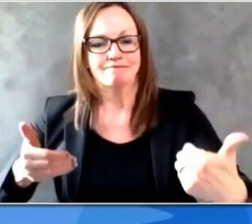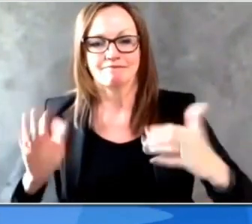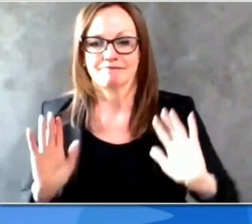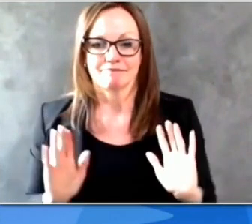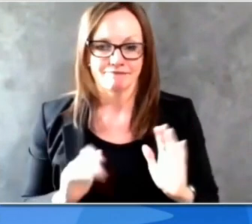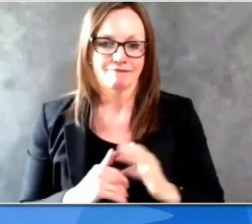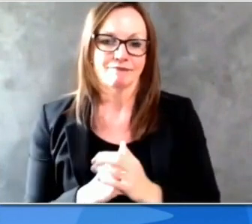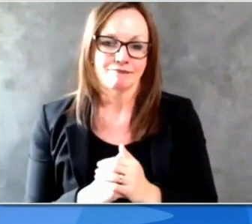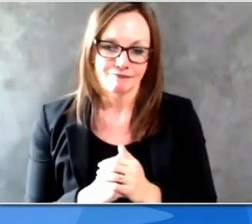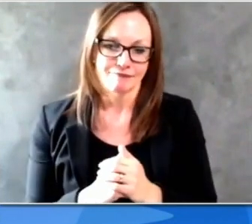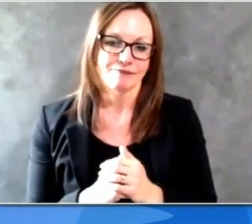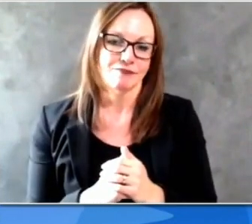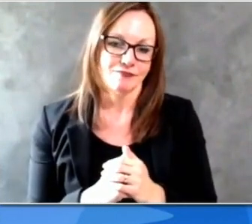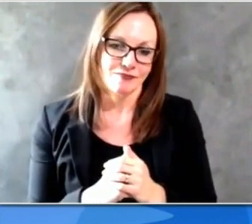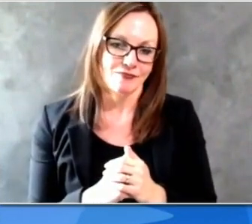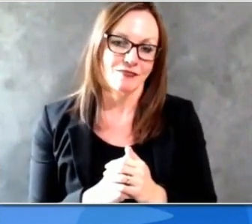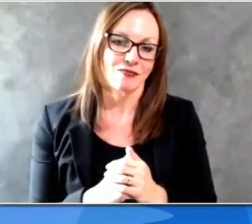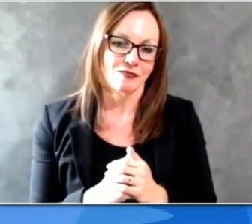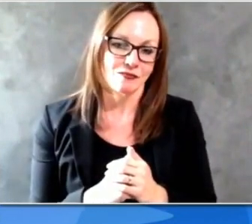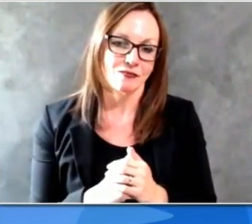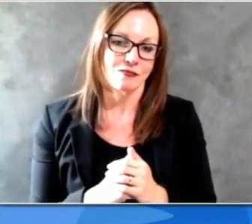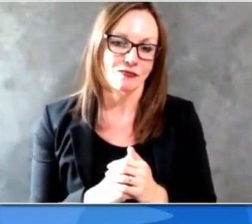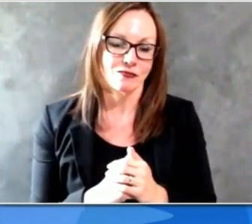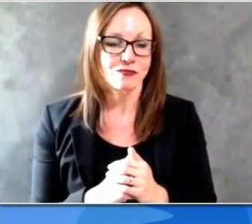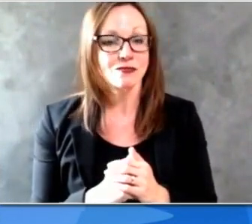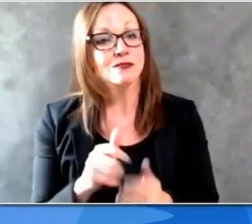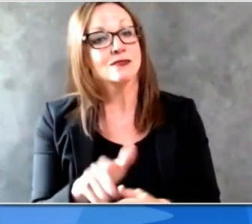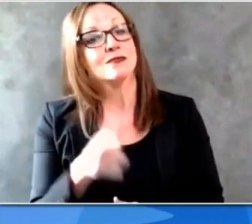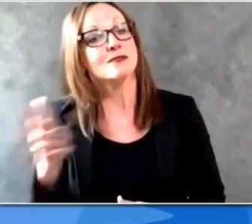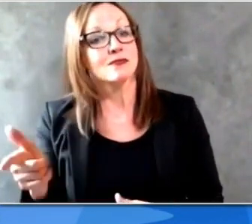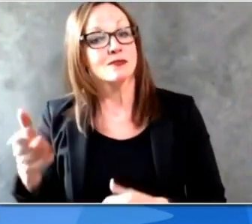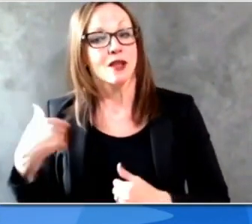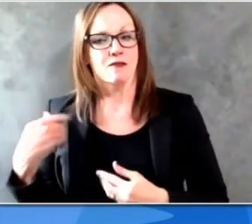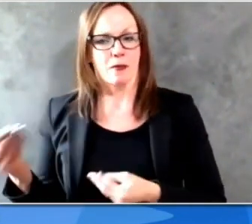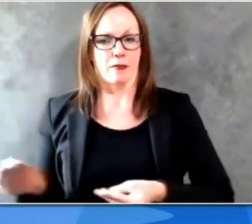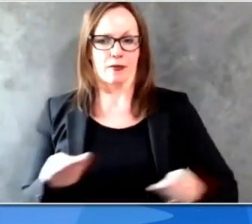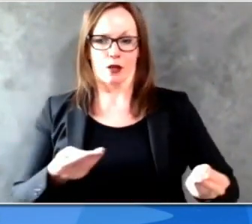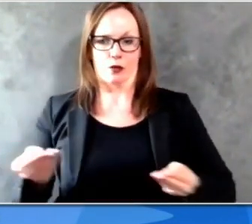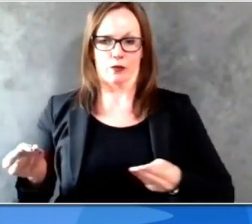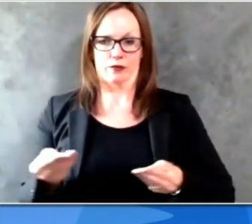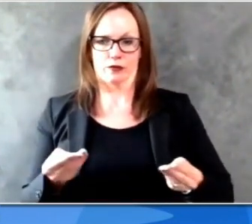with Brandon Arbuckle from News 3 in Madison. Brandon?